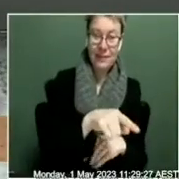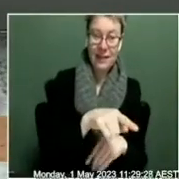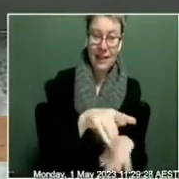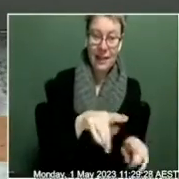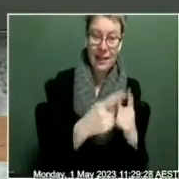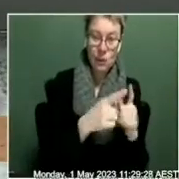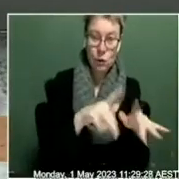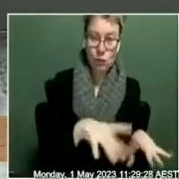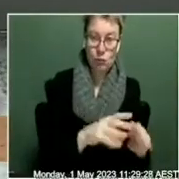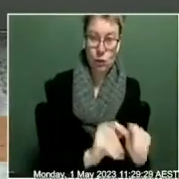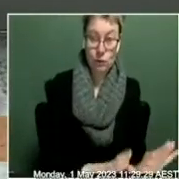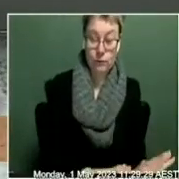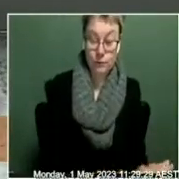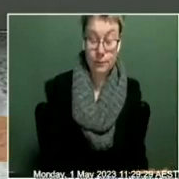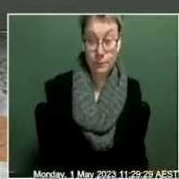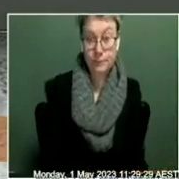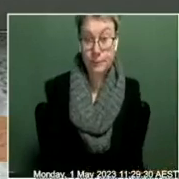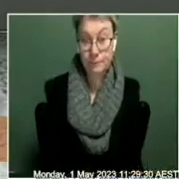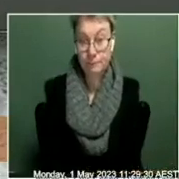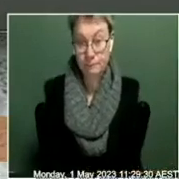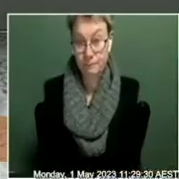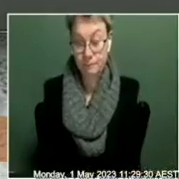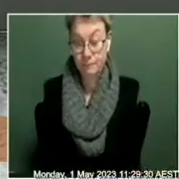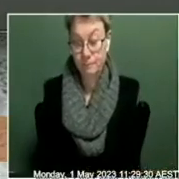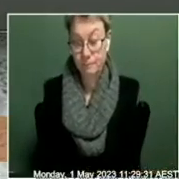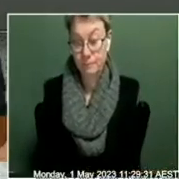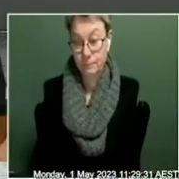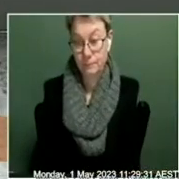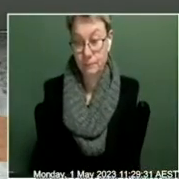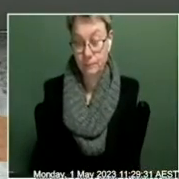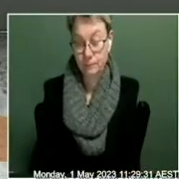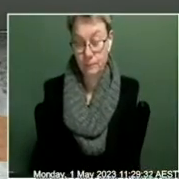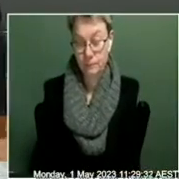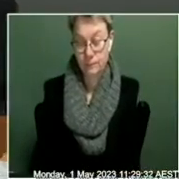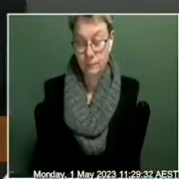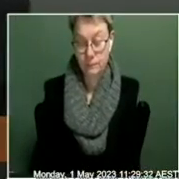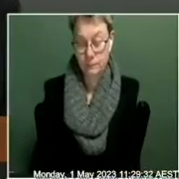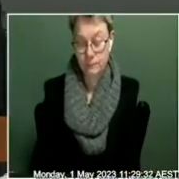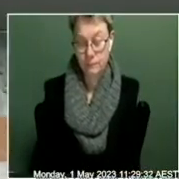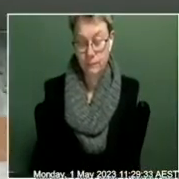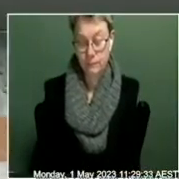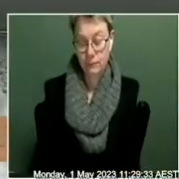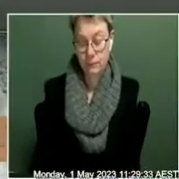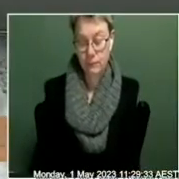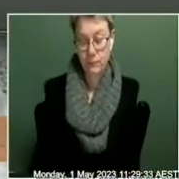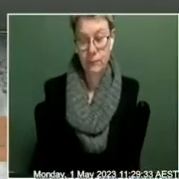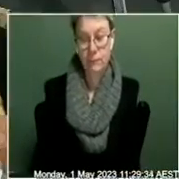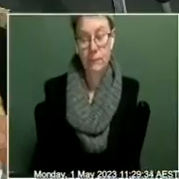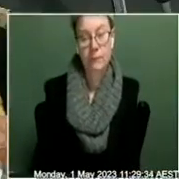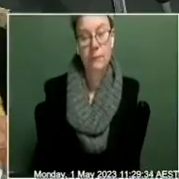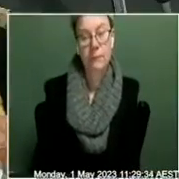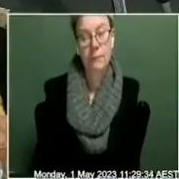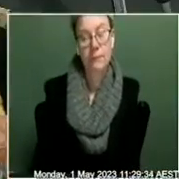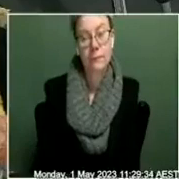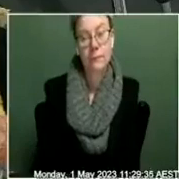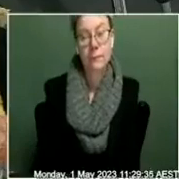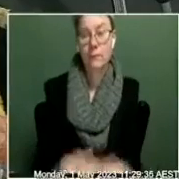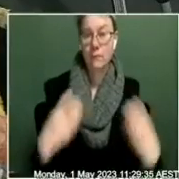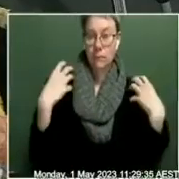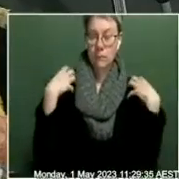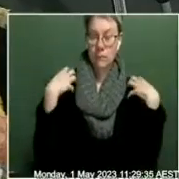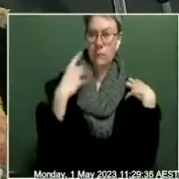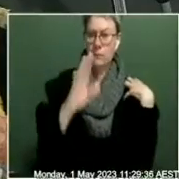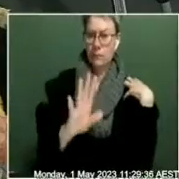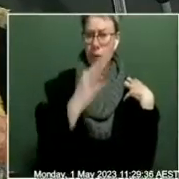Now, can I, excuse me, Council? Oh yes, sorry, Commissioner, your question. On to my question asked before the break. Thank you